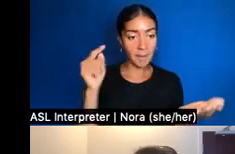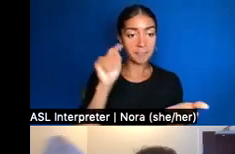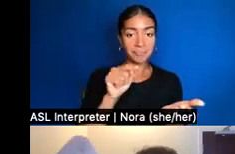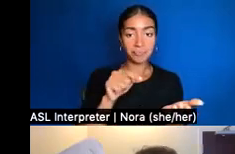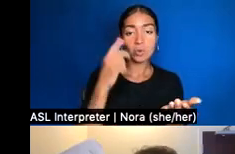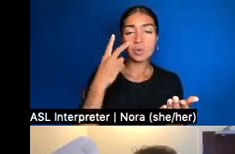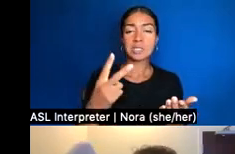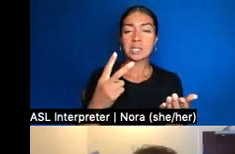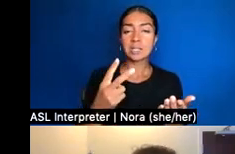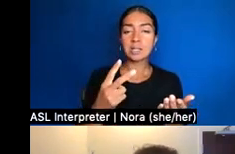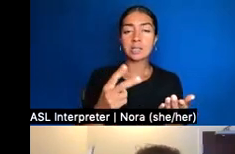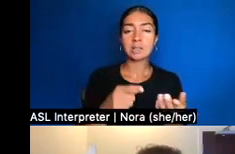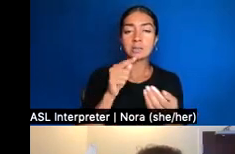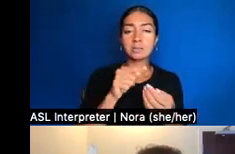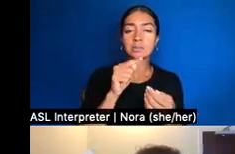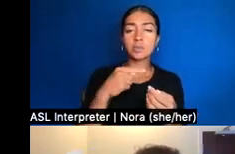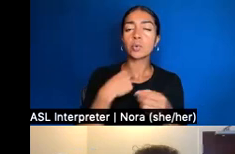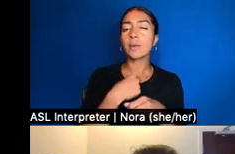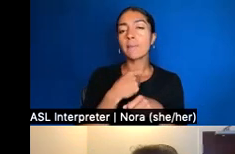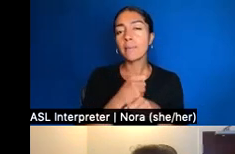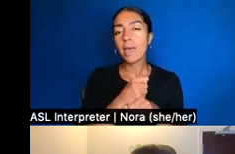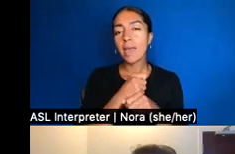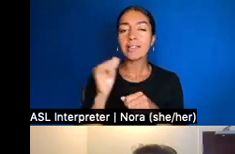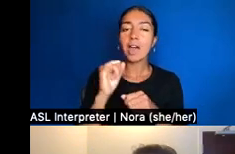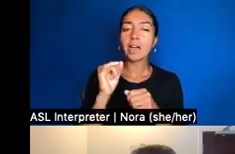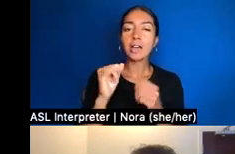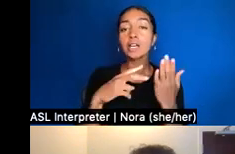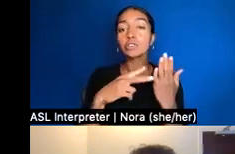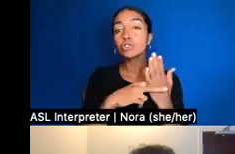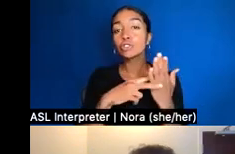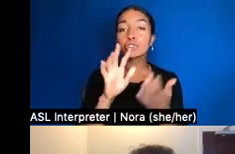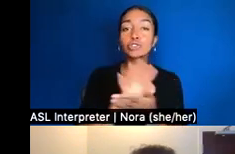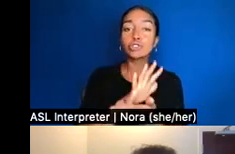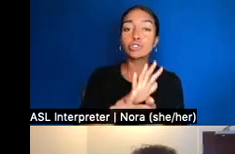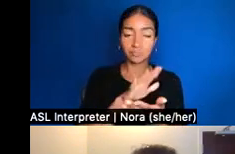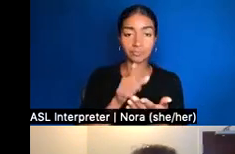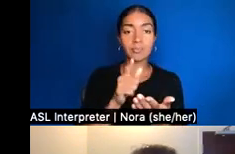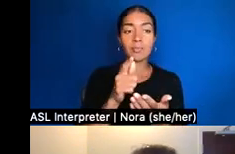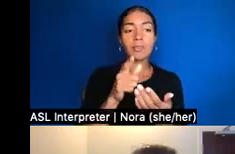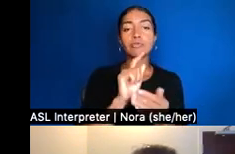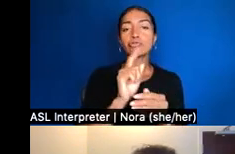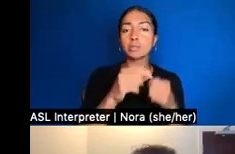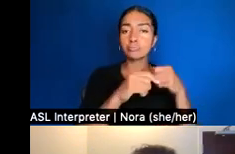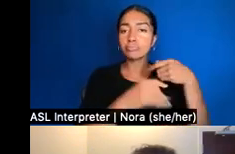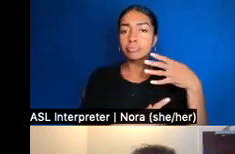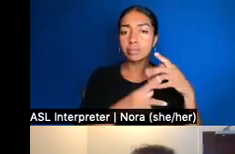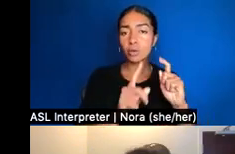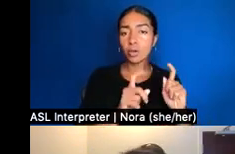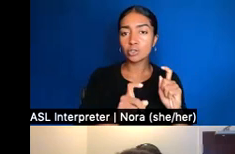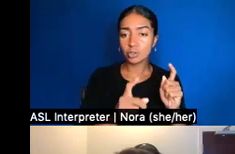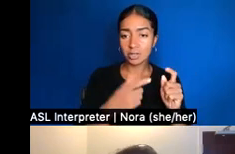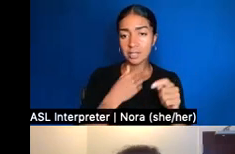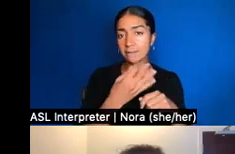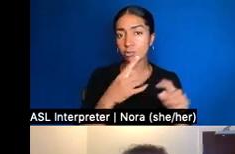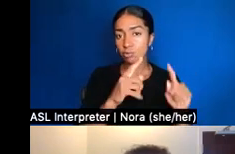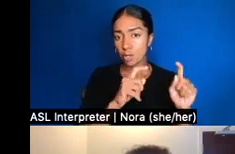like we made like a little cheat sheet basically. Like it's just a questionnaire. It has a couple of questions on